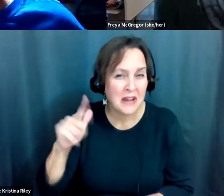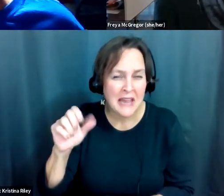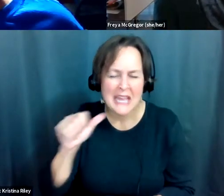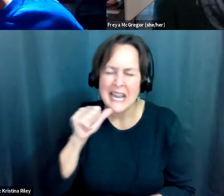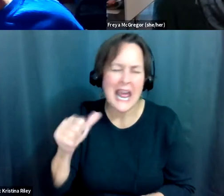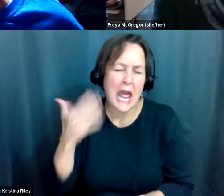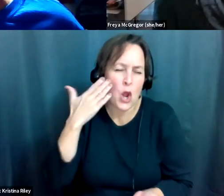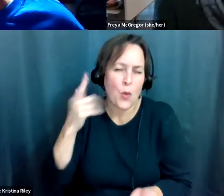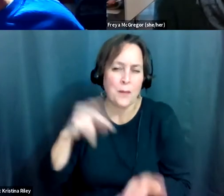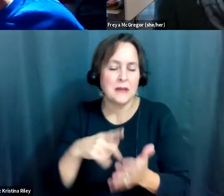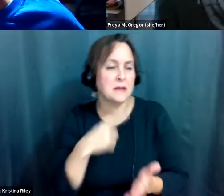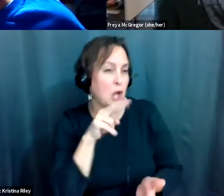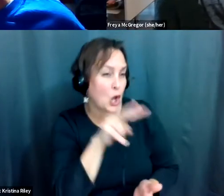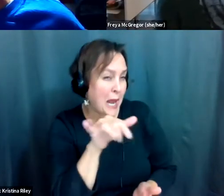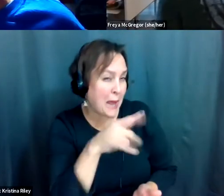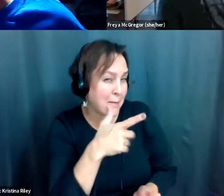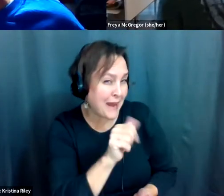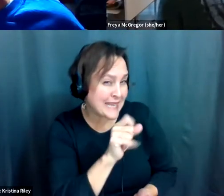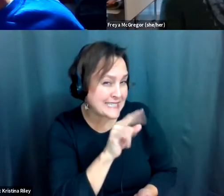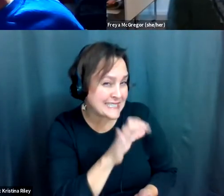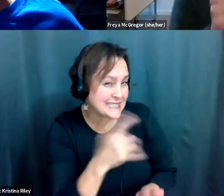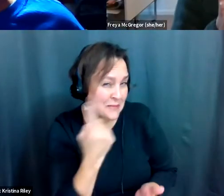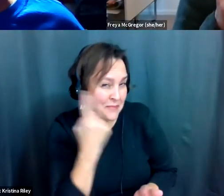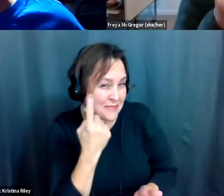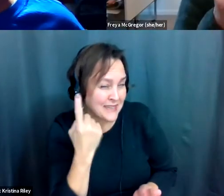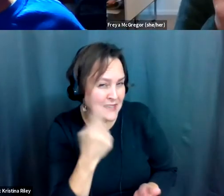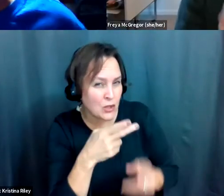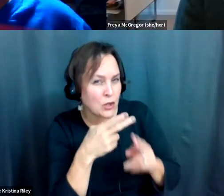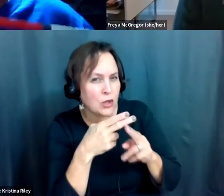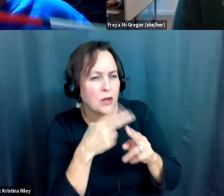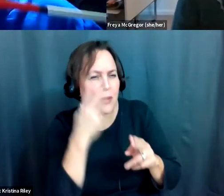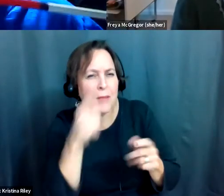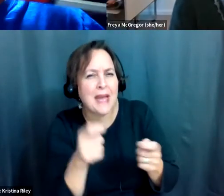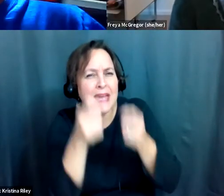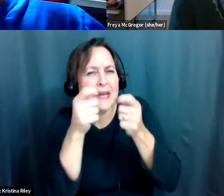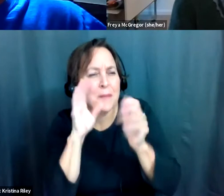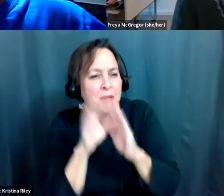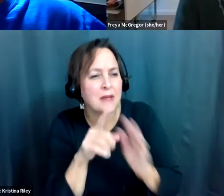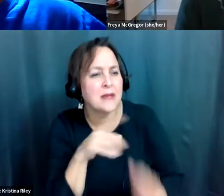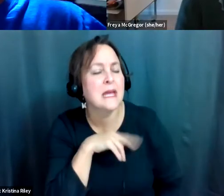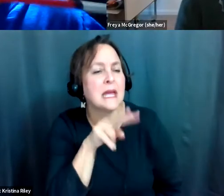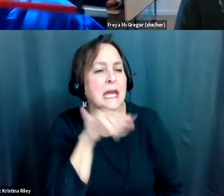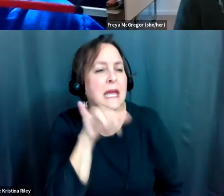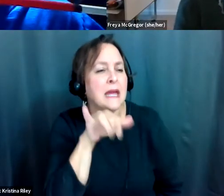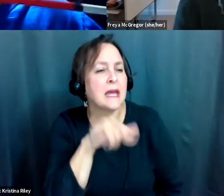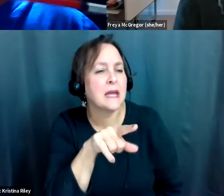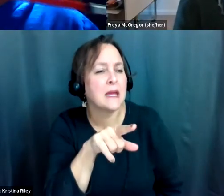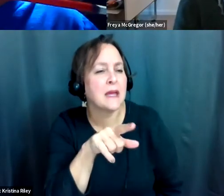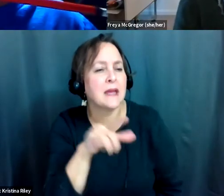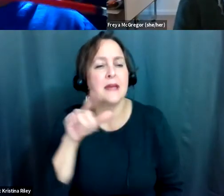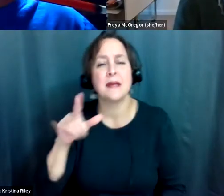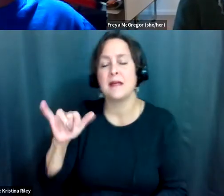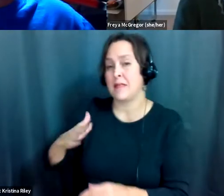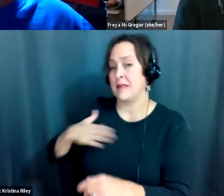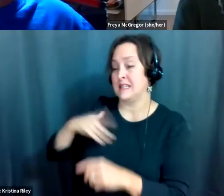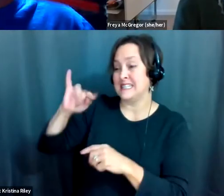Anyway, it's a plastic. Yeah. Yes. It's a little bit higher up. Perfect. That's it. Yeah. Got it. the tip